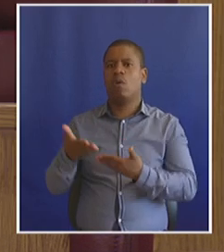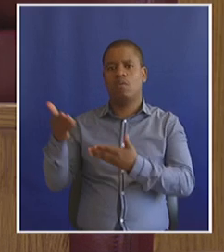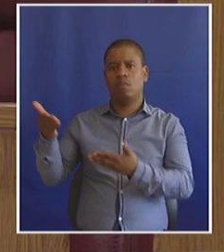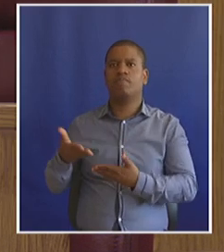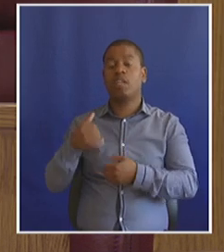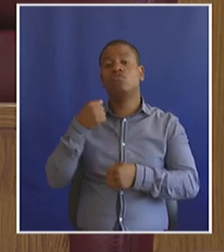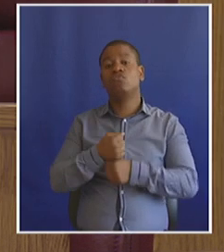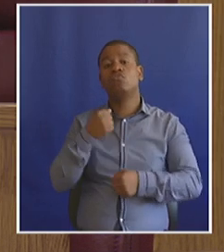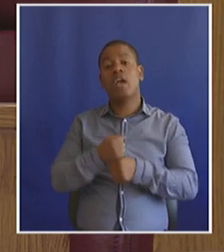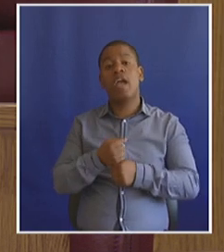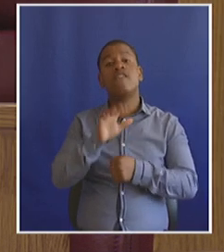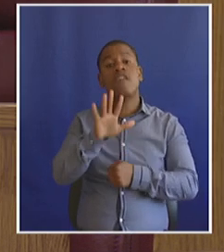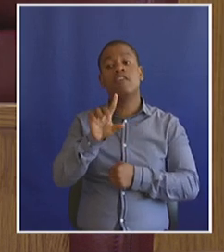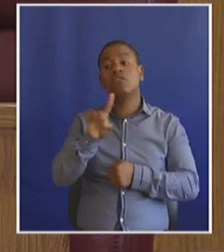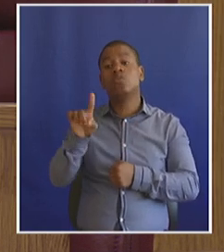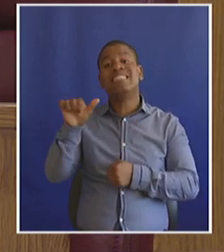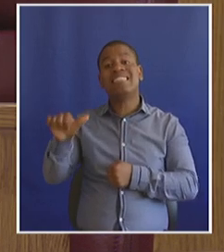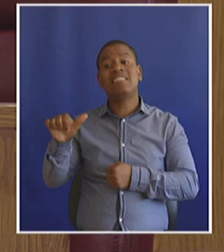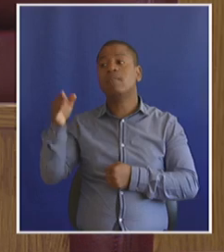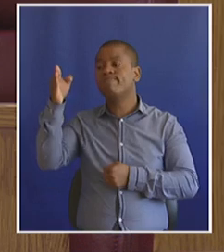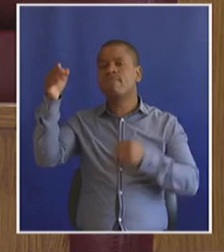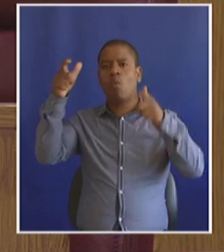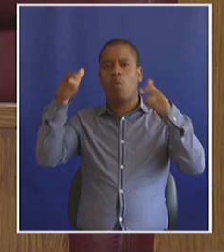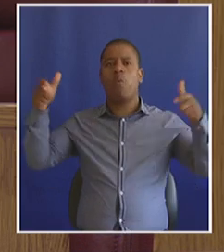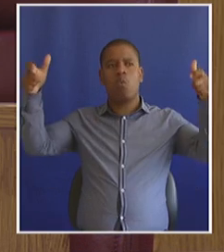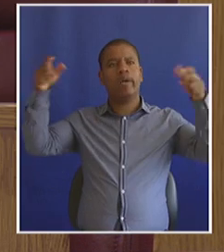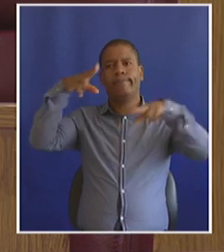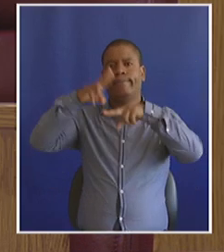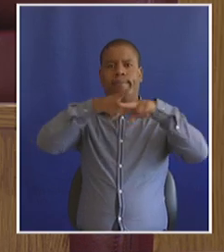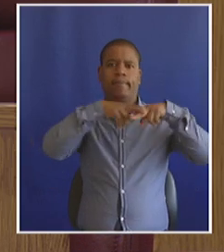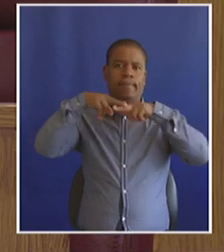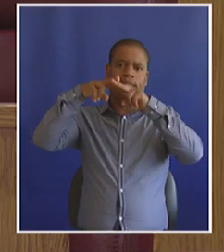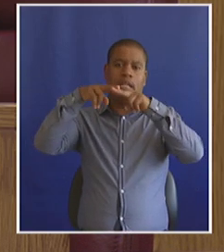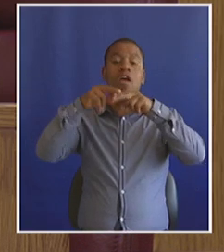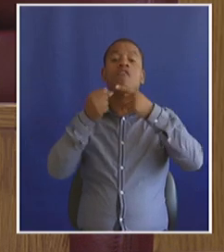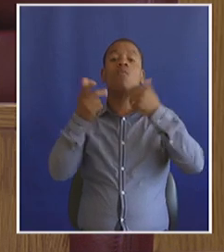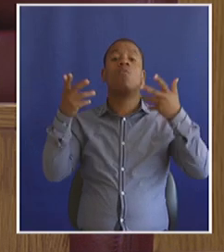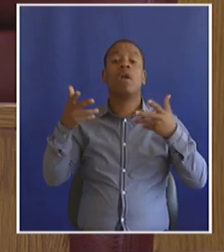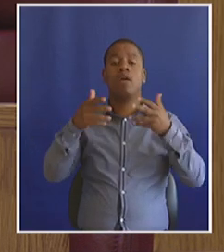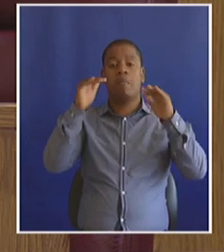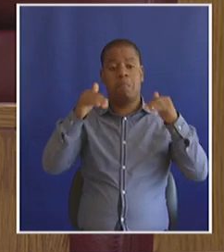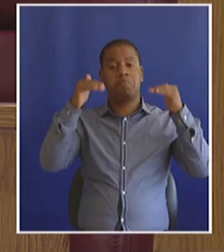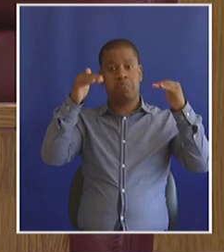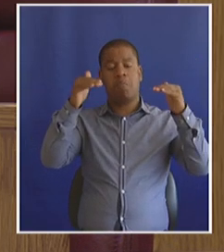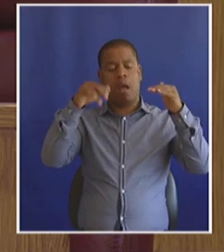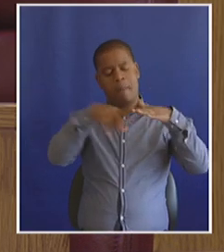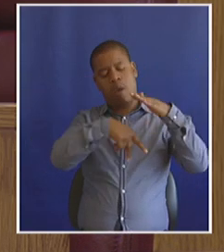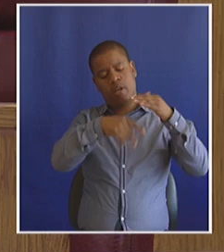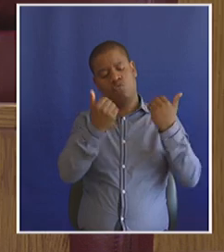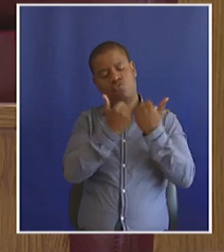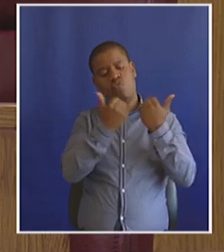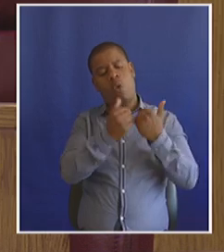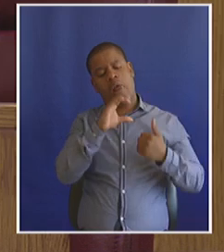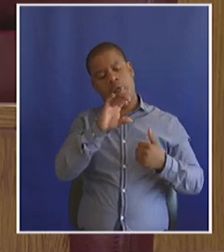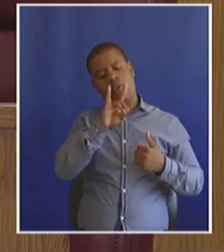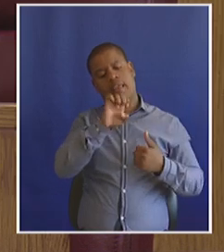5 and 6 learners who are in the gallery from Hillcrest Primary School.